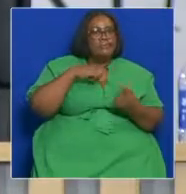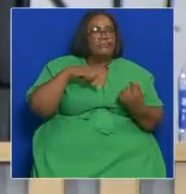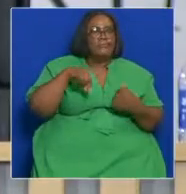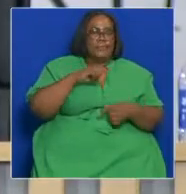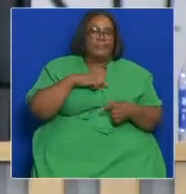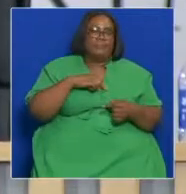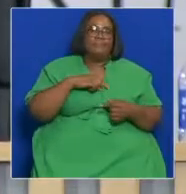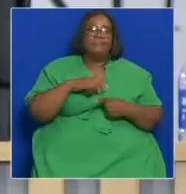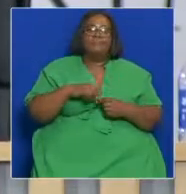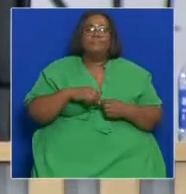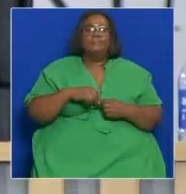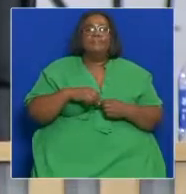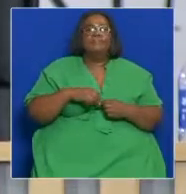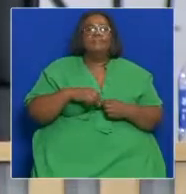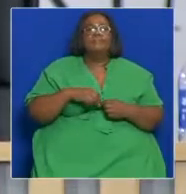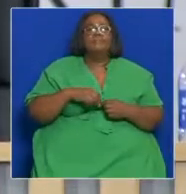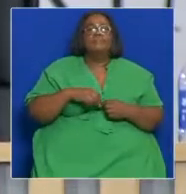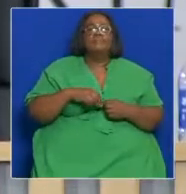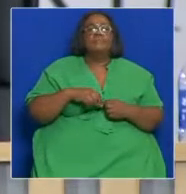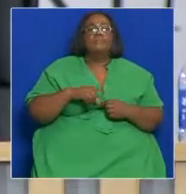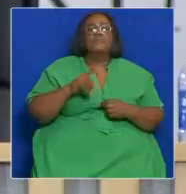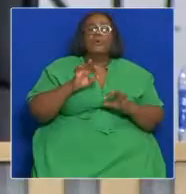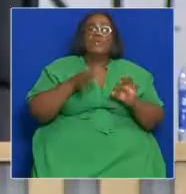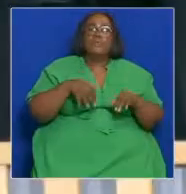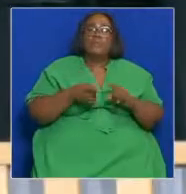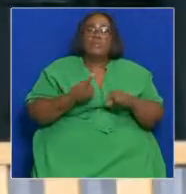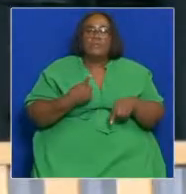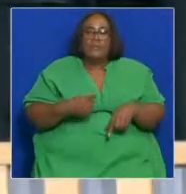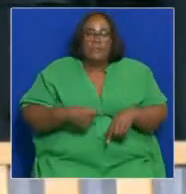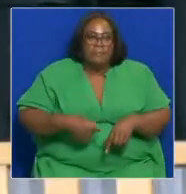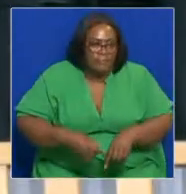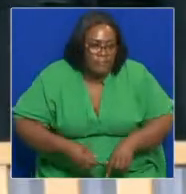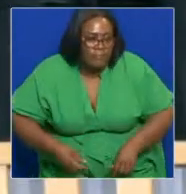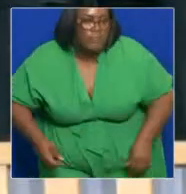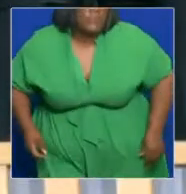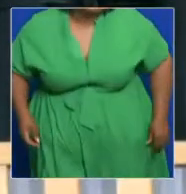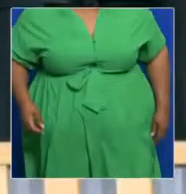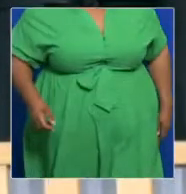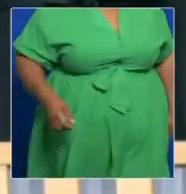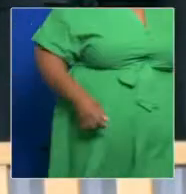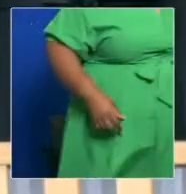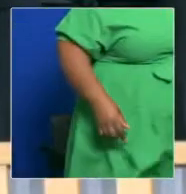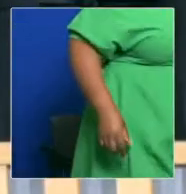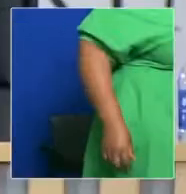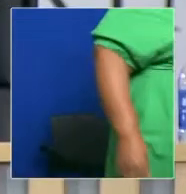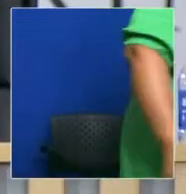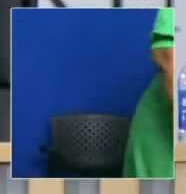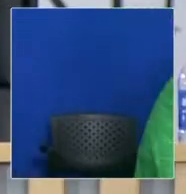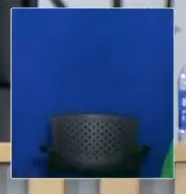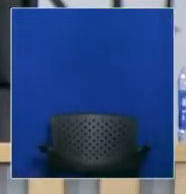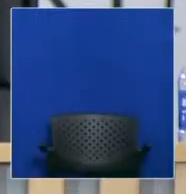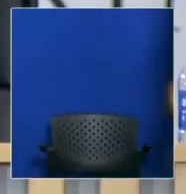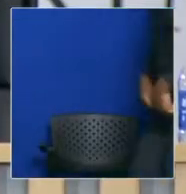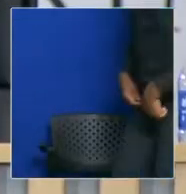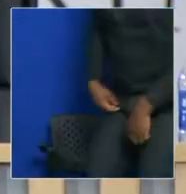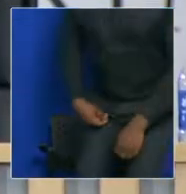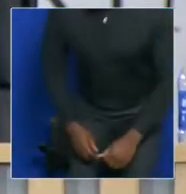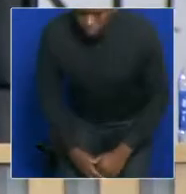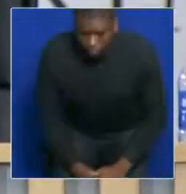right. When did you come back to work for this, to find this new arrangement? I think it was